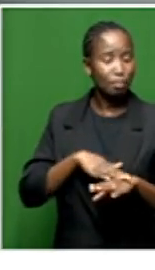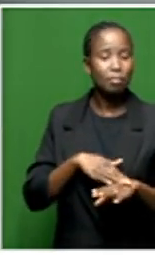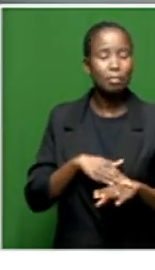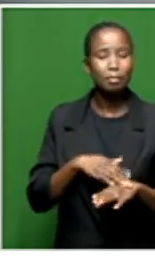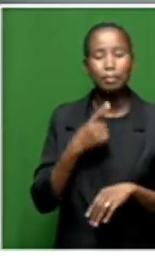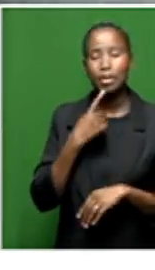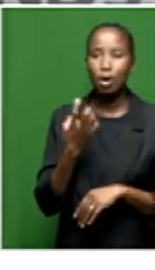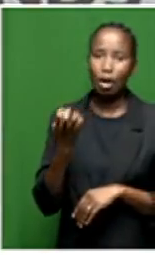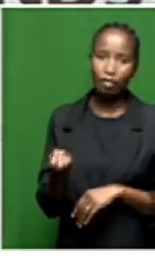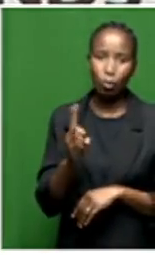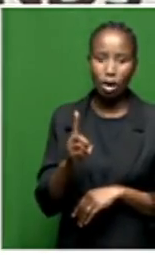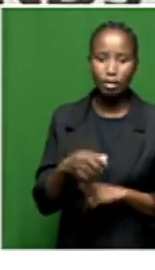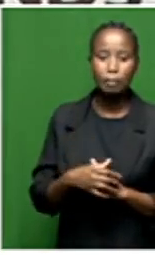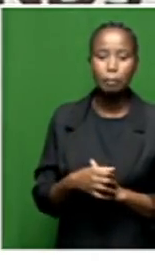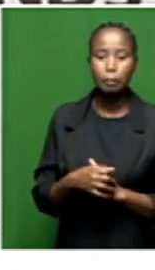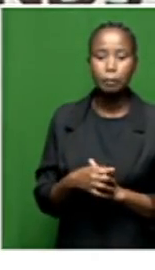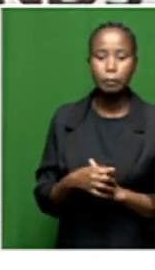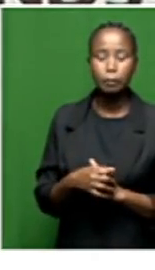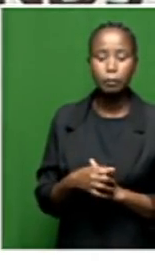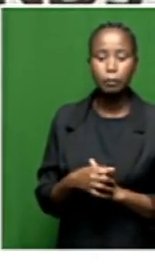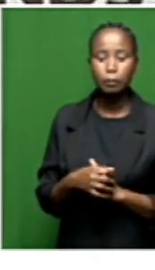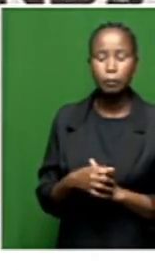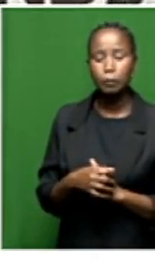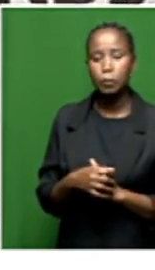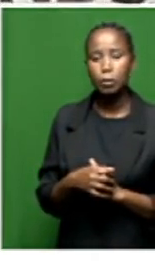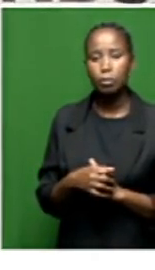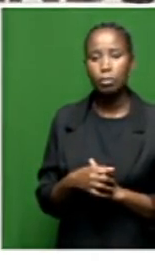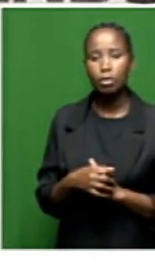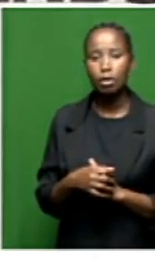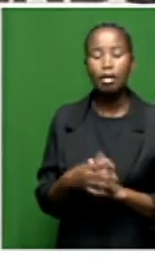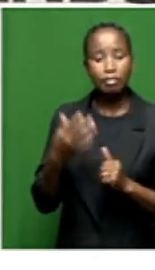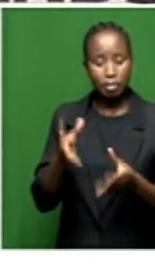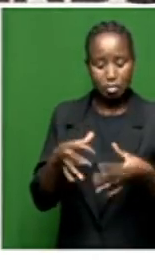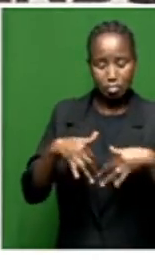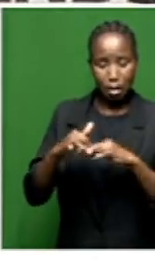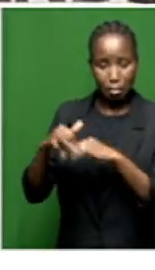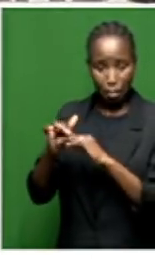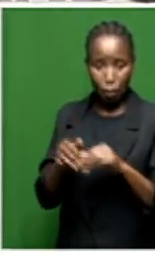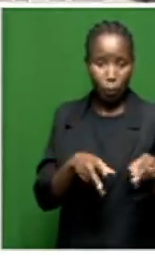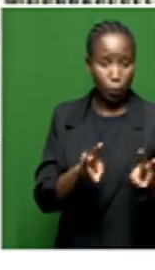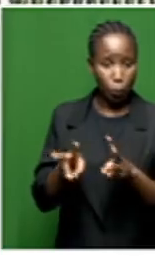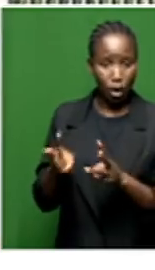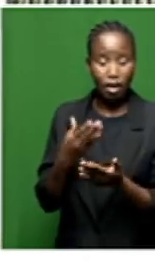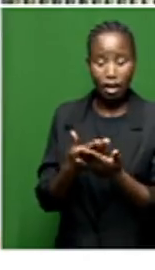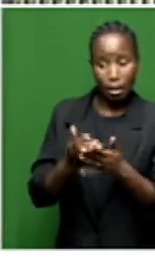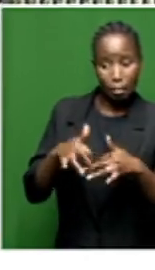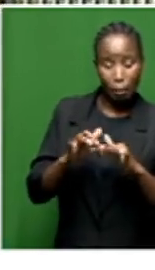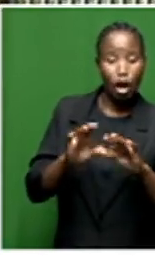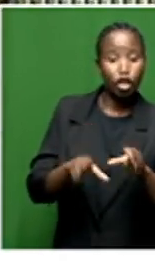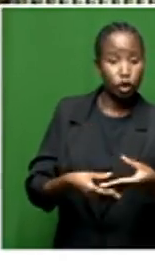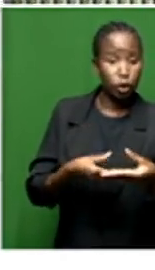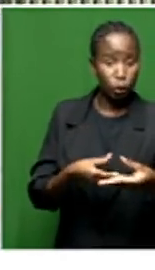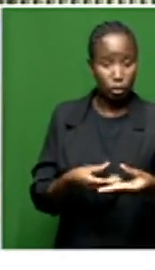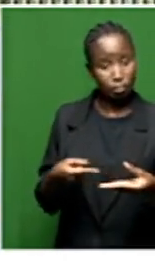council have been enlisted to provide the necessary documents which